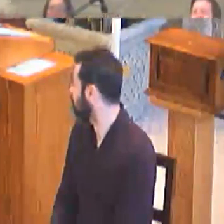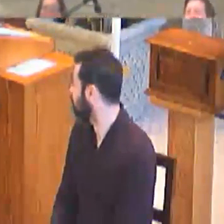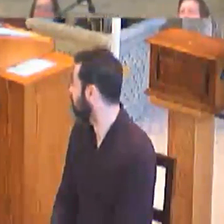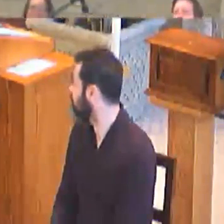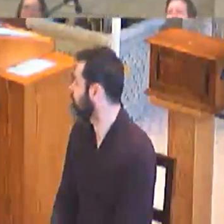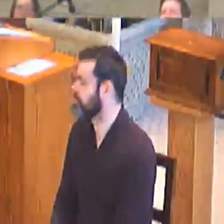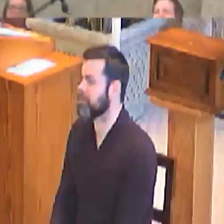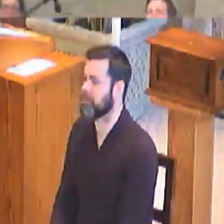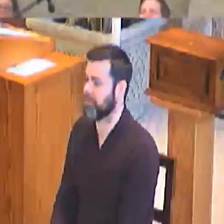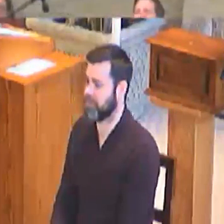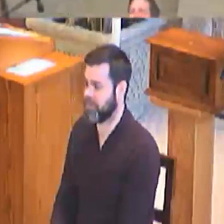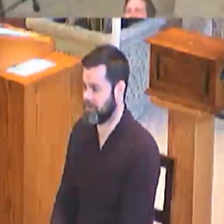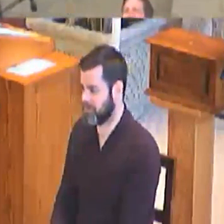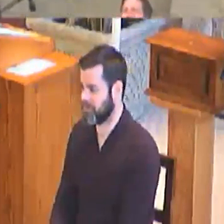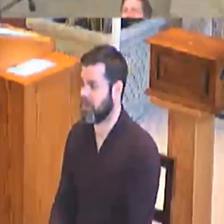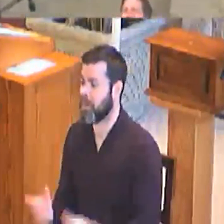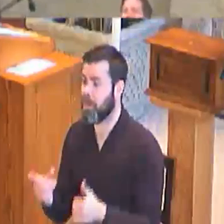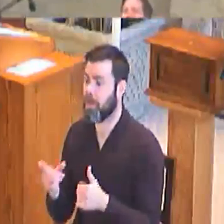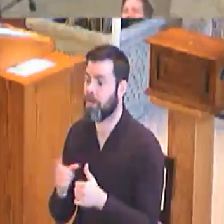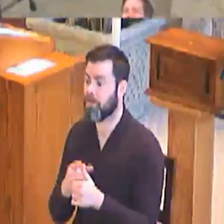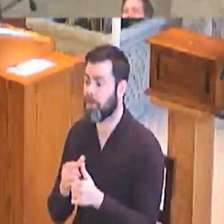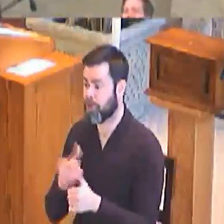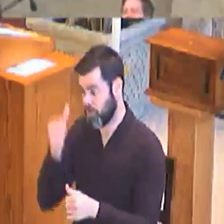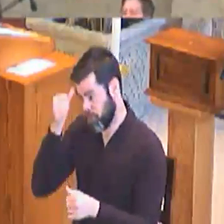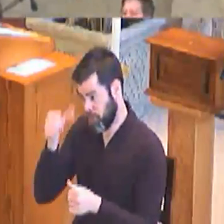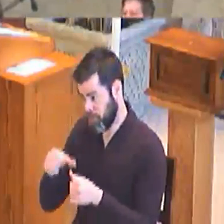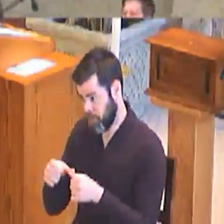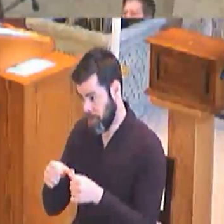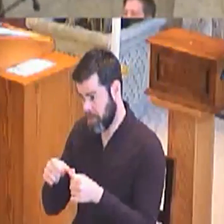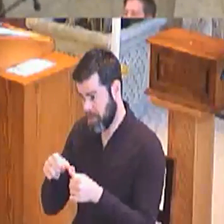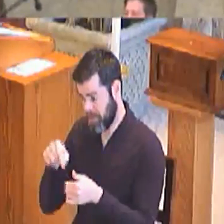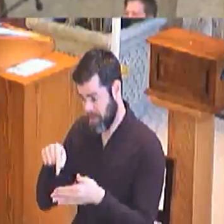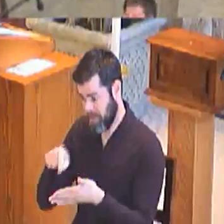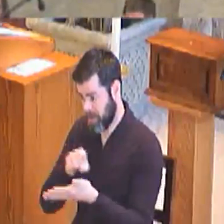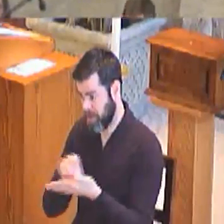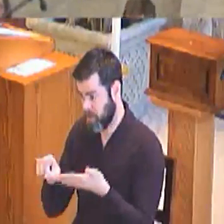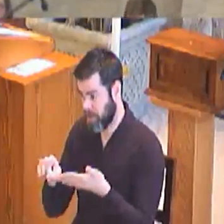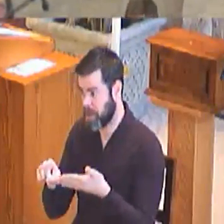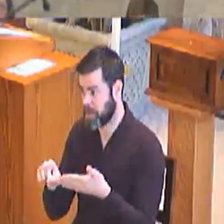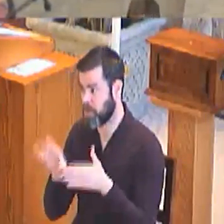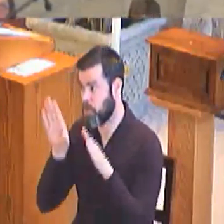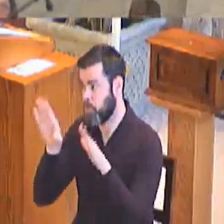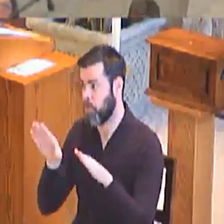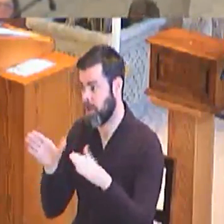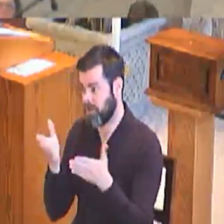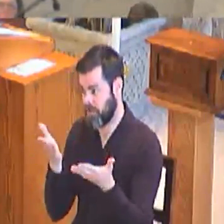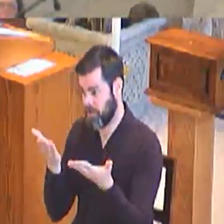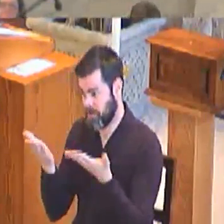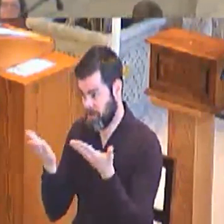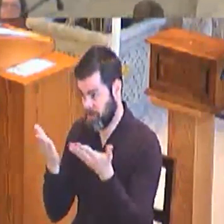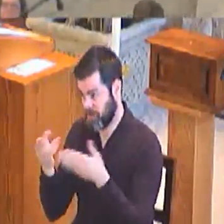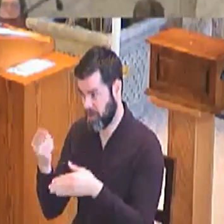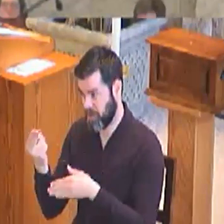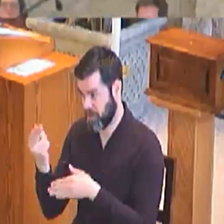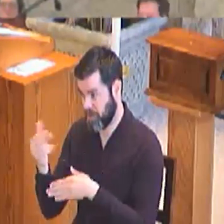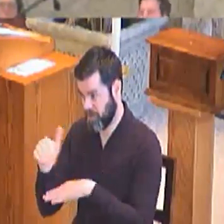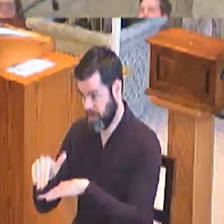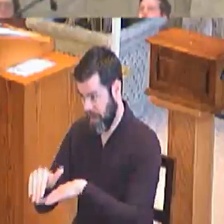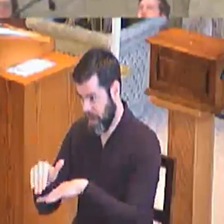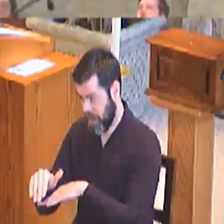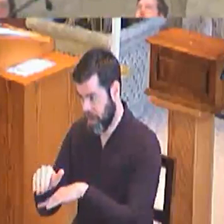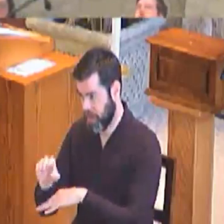First of all, I just want to remind you that this week we have some wonderful services planned. On Thursday evening, Maundy